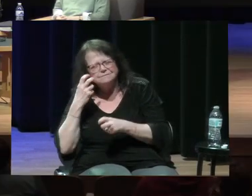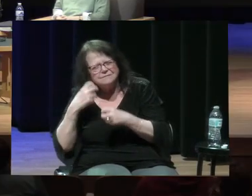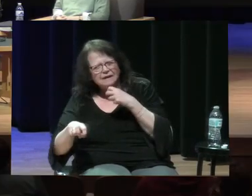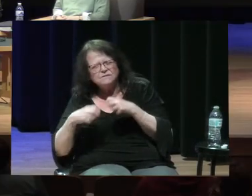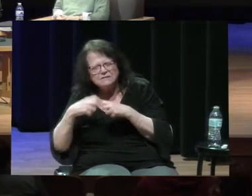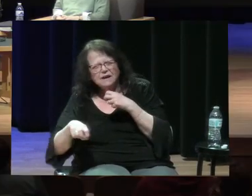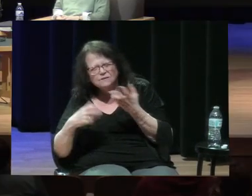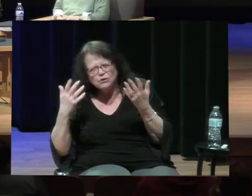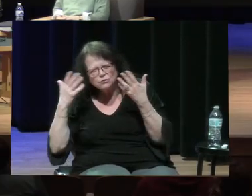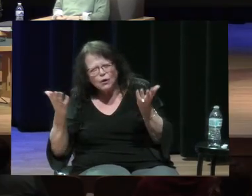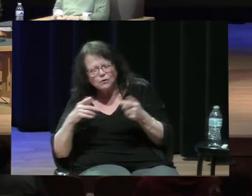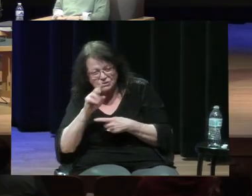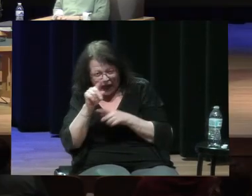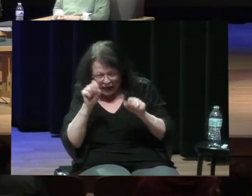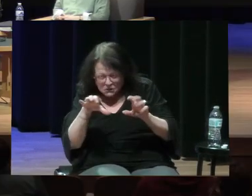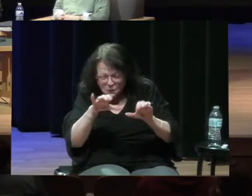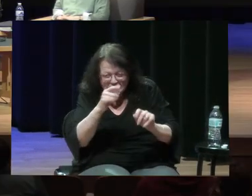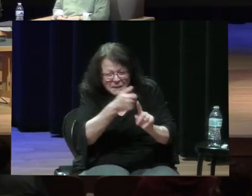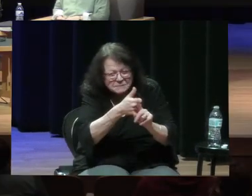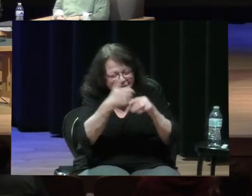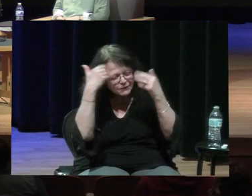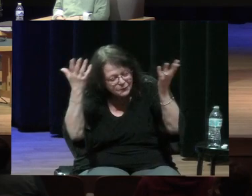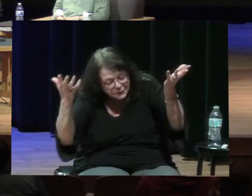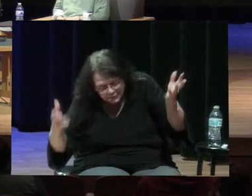I don't know if Todd's up to doing it all by himself.